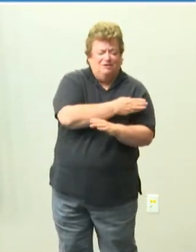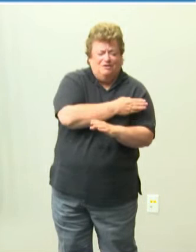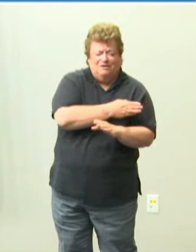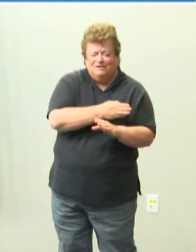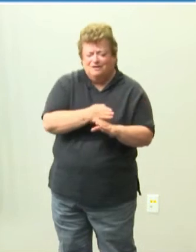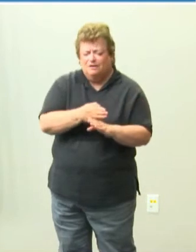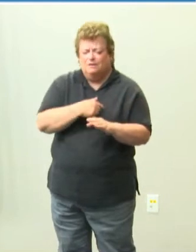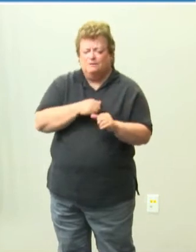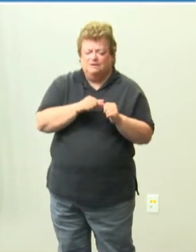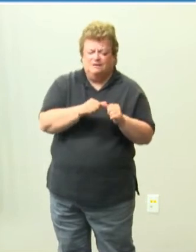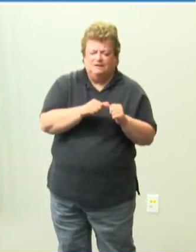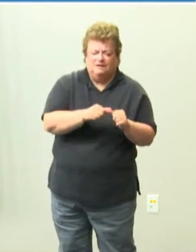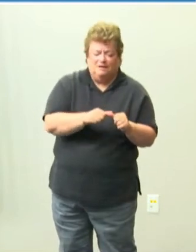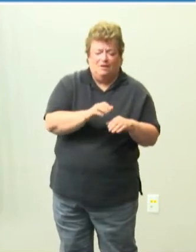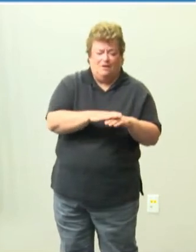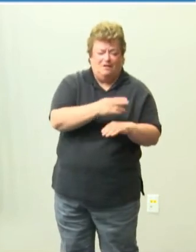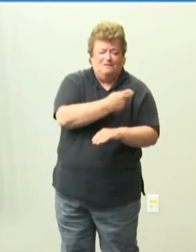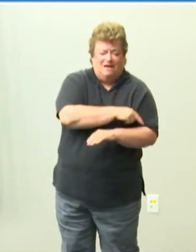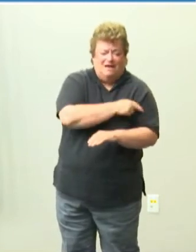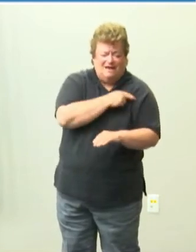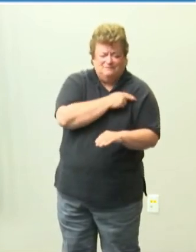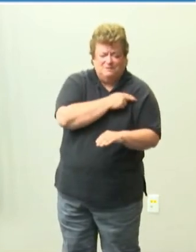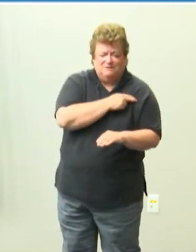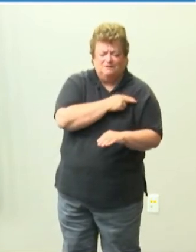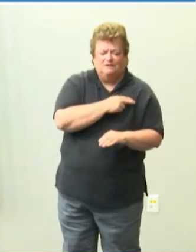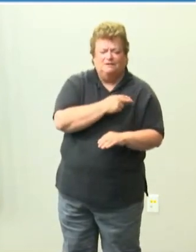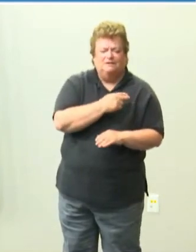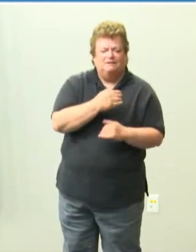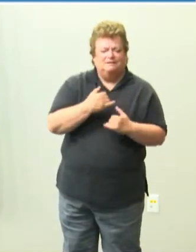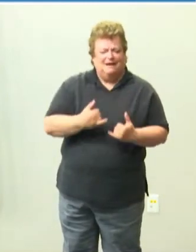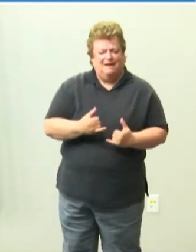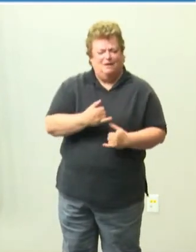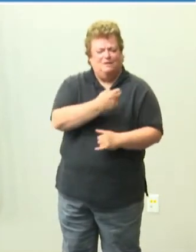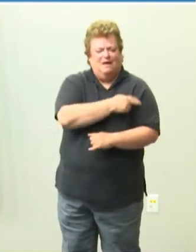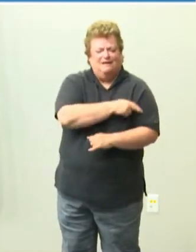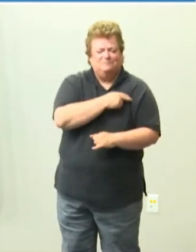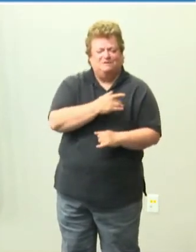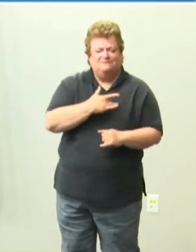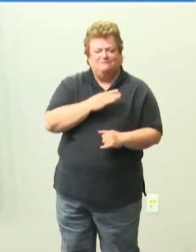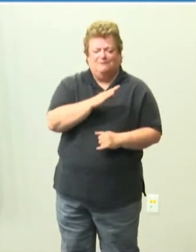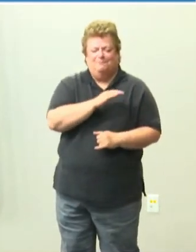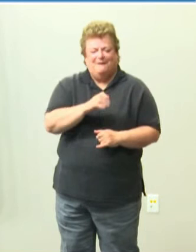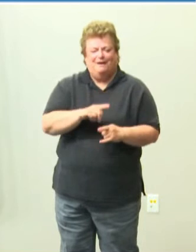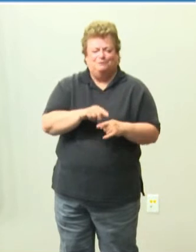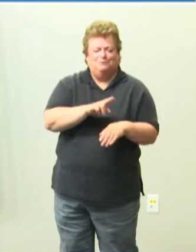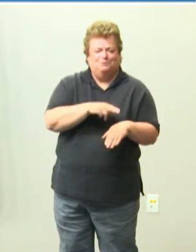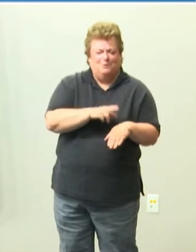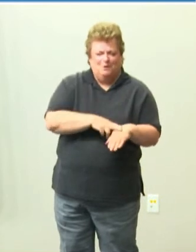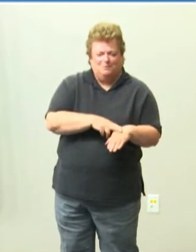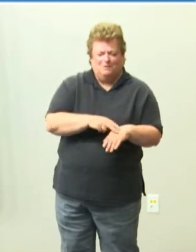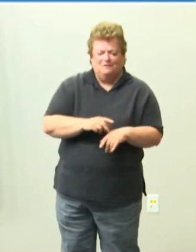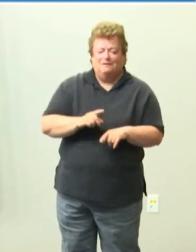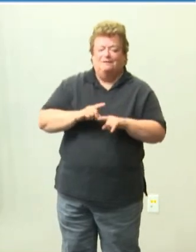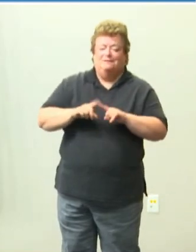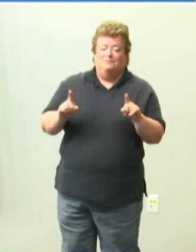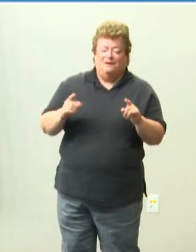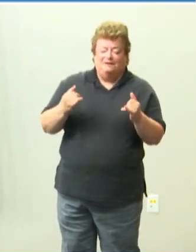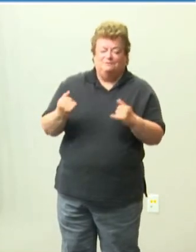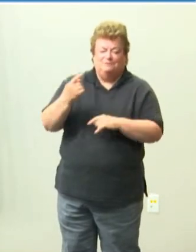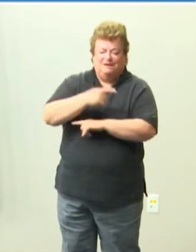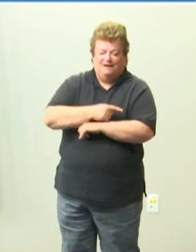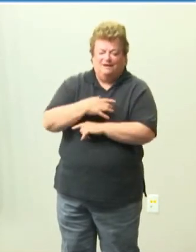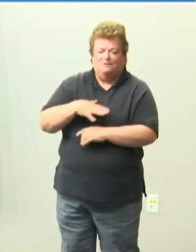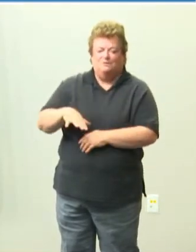healthcare system, the hospitals were beginning to feel back to normal. And today, we